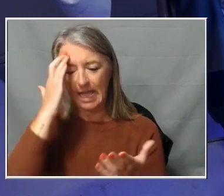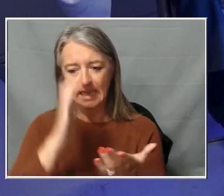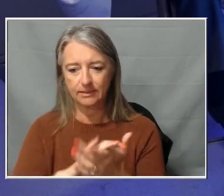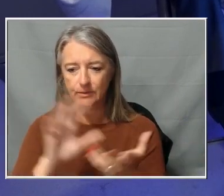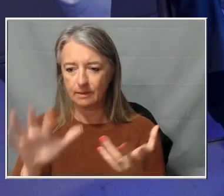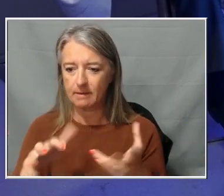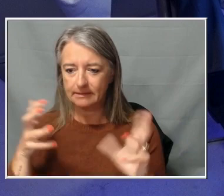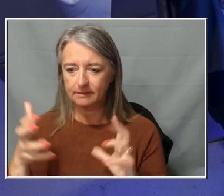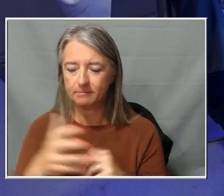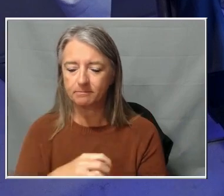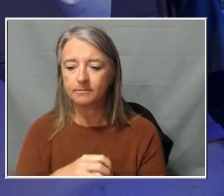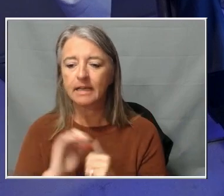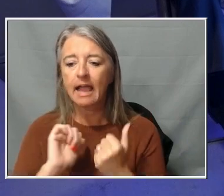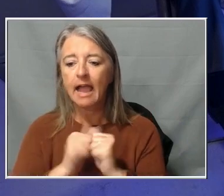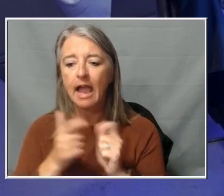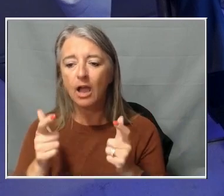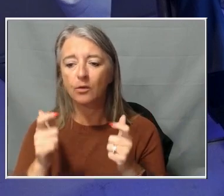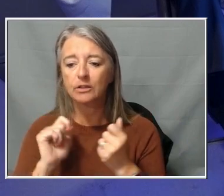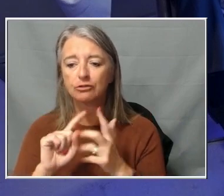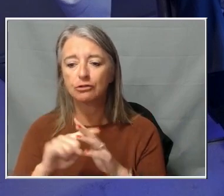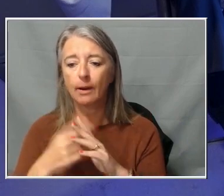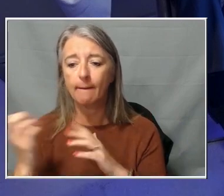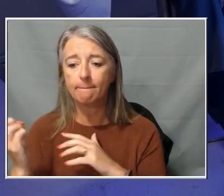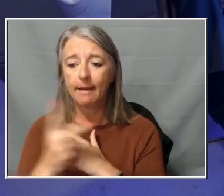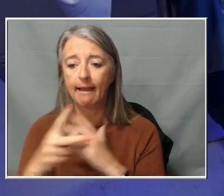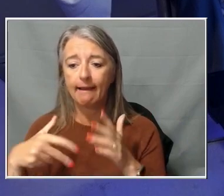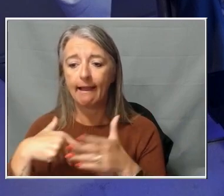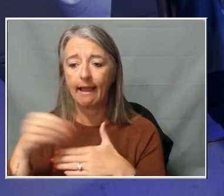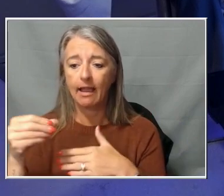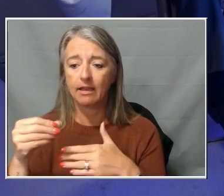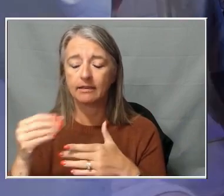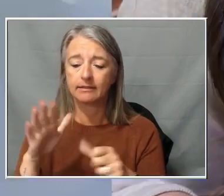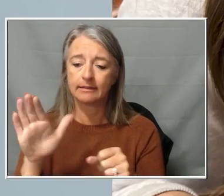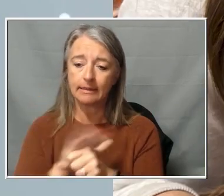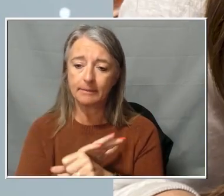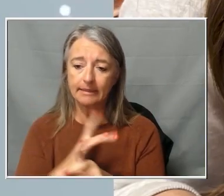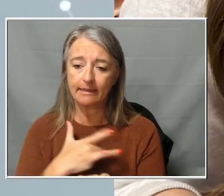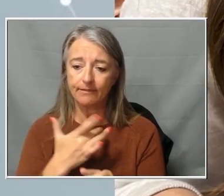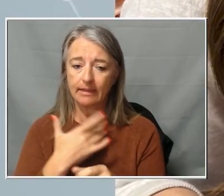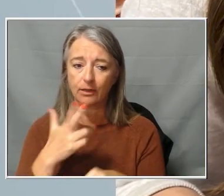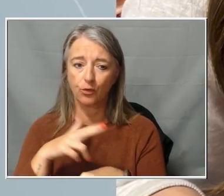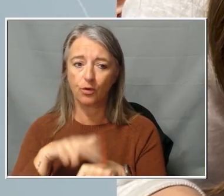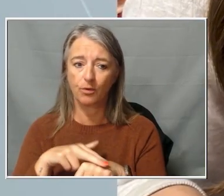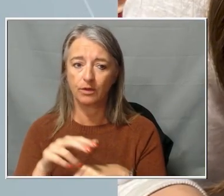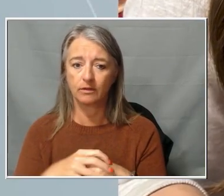How quickly did you start getting back out there again and just completely feeling normal?